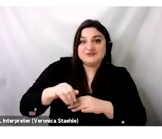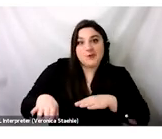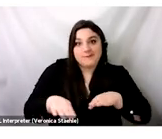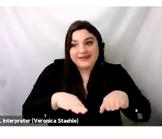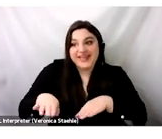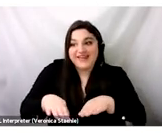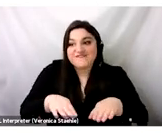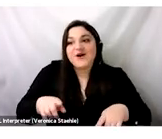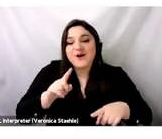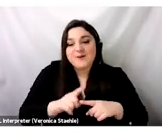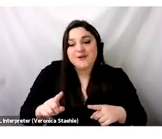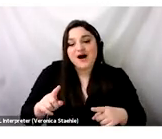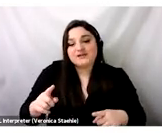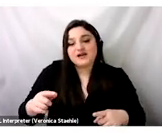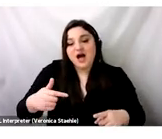one. So